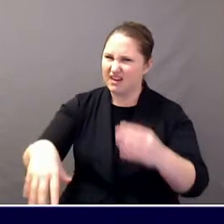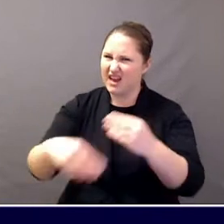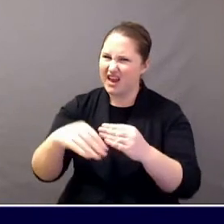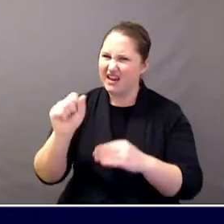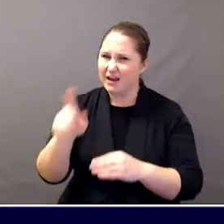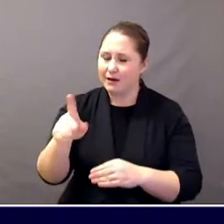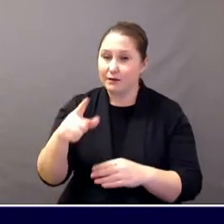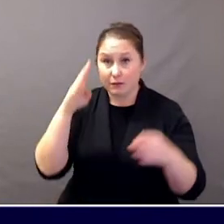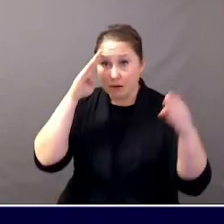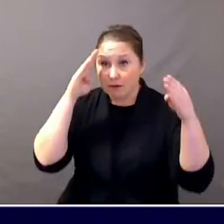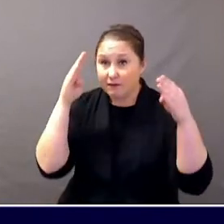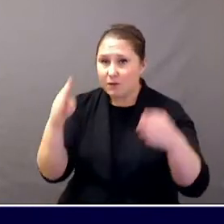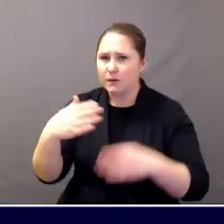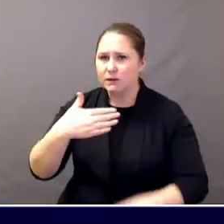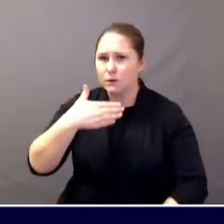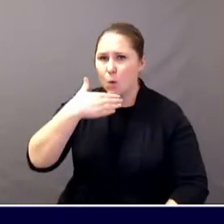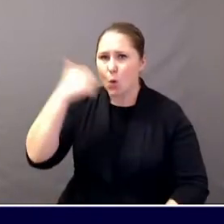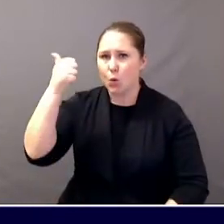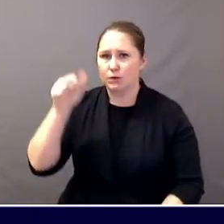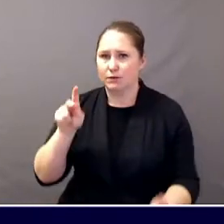older residents,